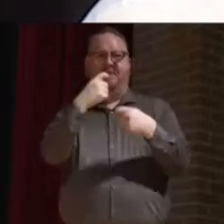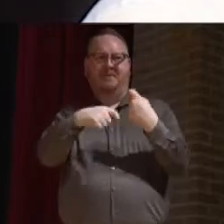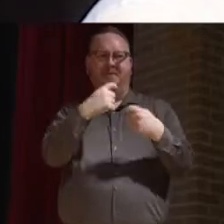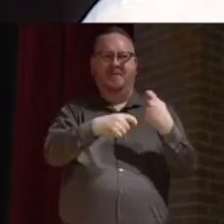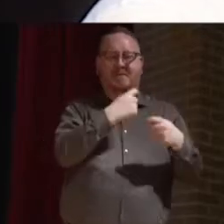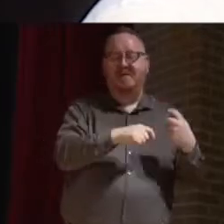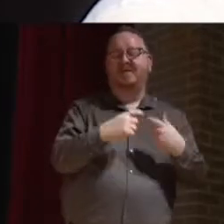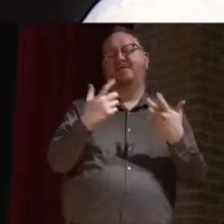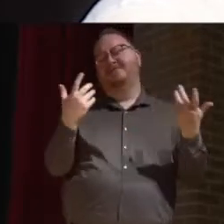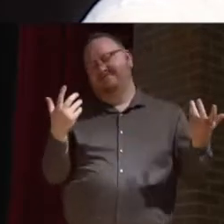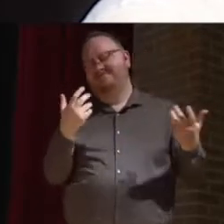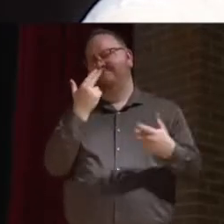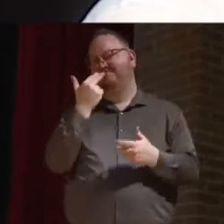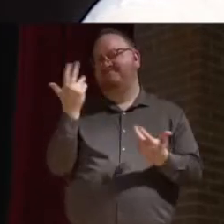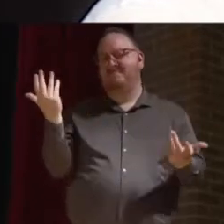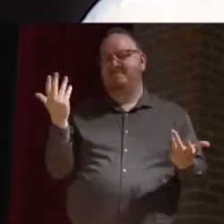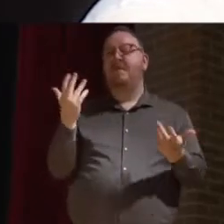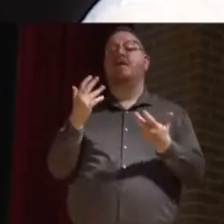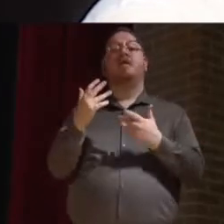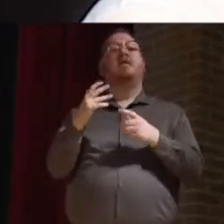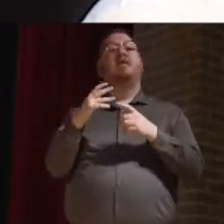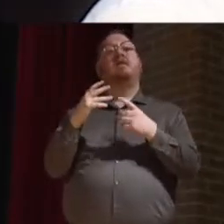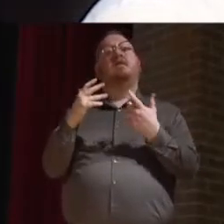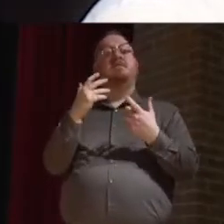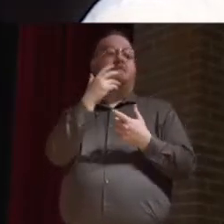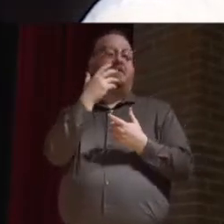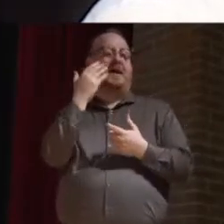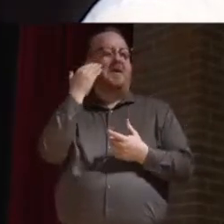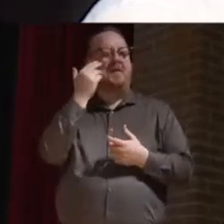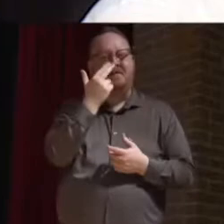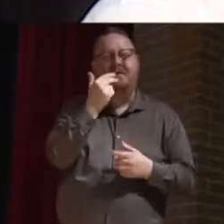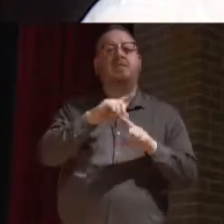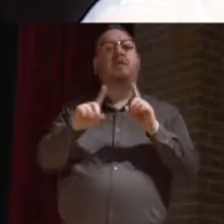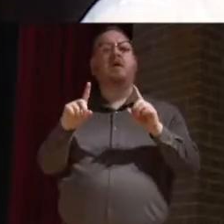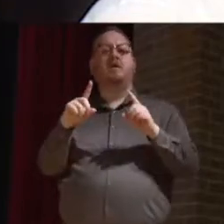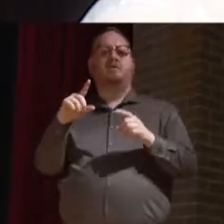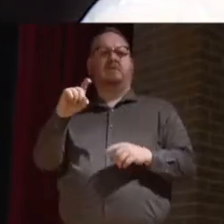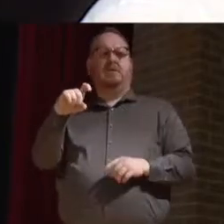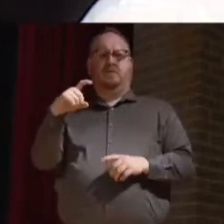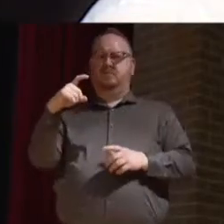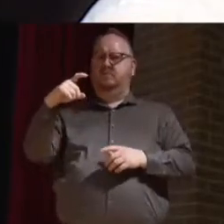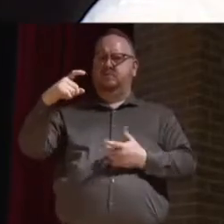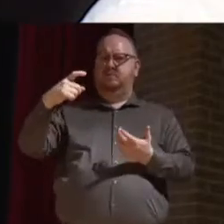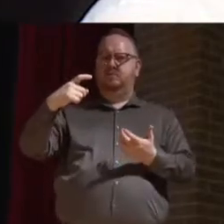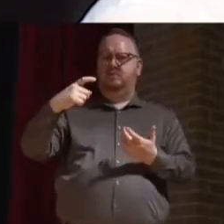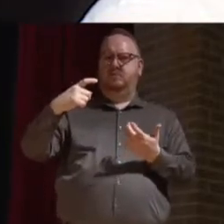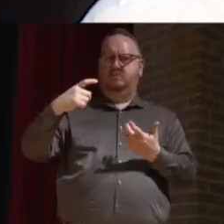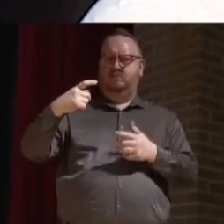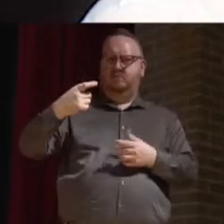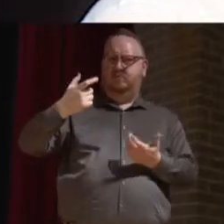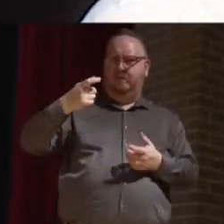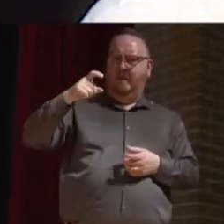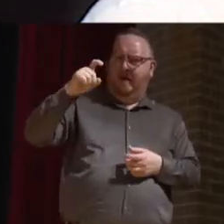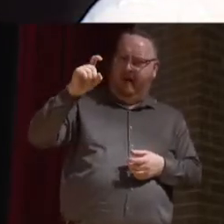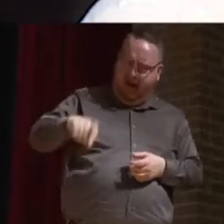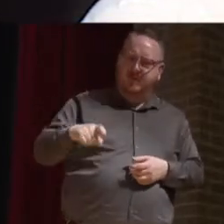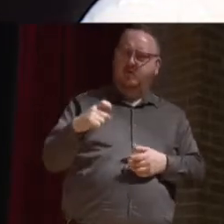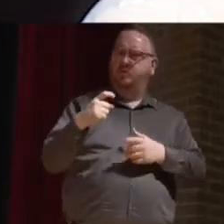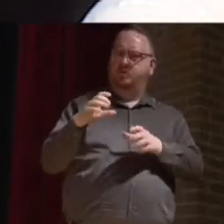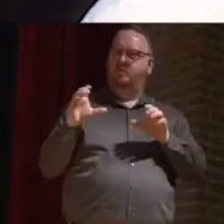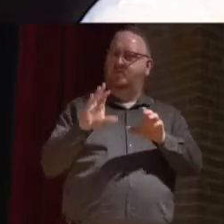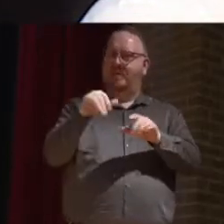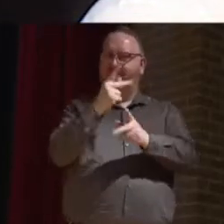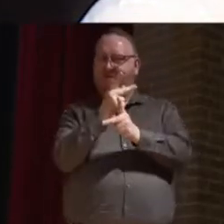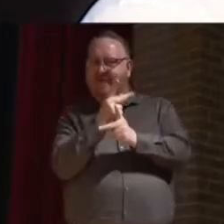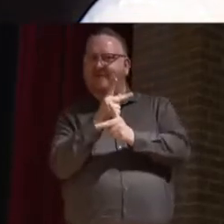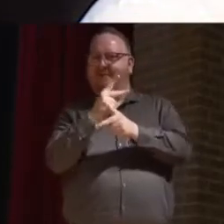that is, great. And then that person is integrated. They feel like they are truly part of that team. And you've got the